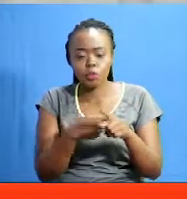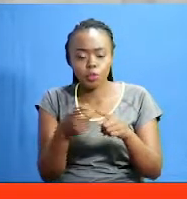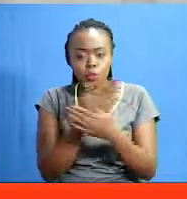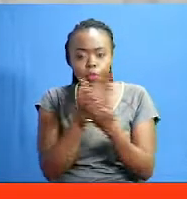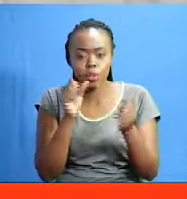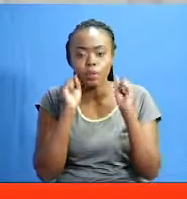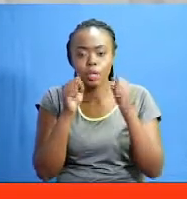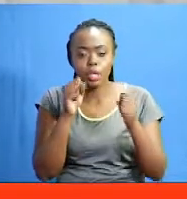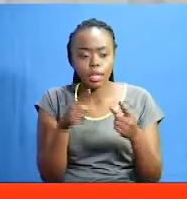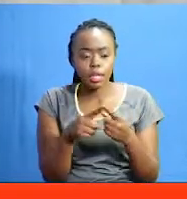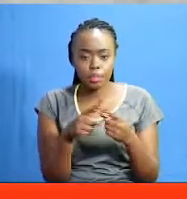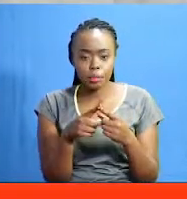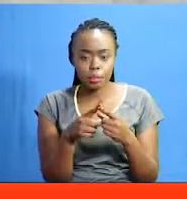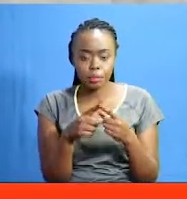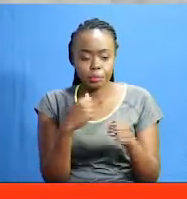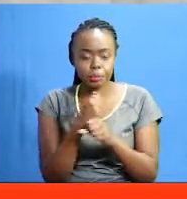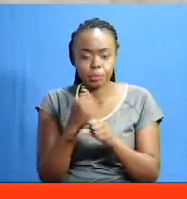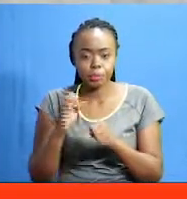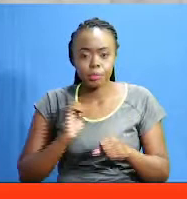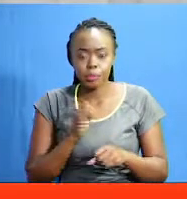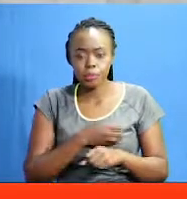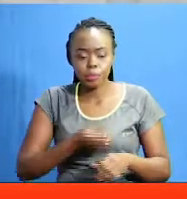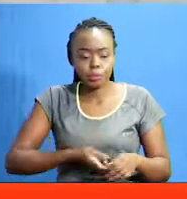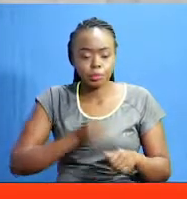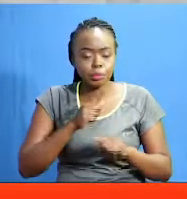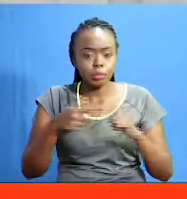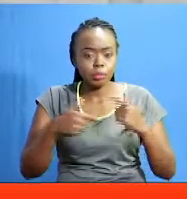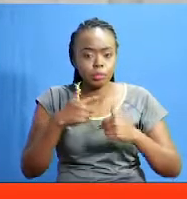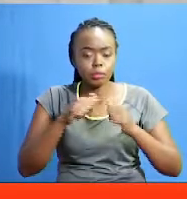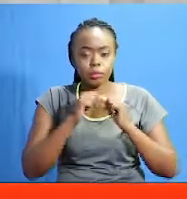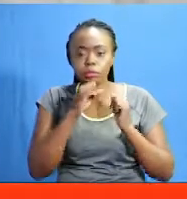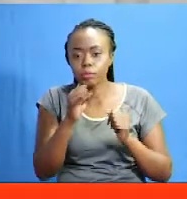Another few things, we are able to make our own